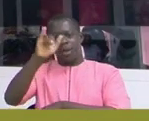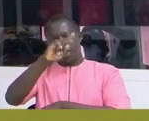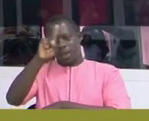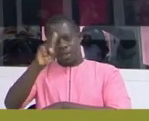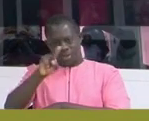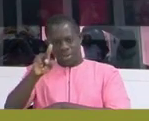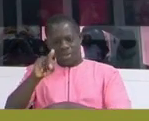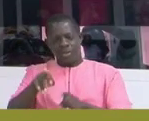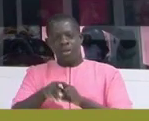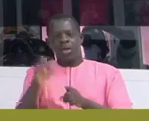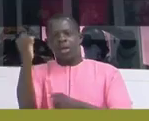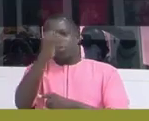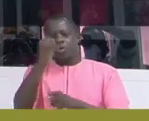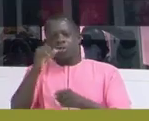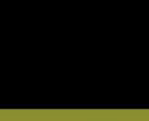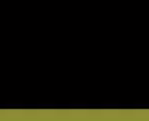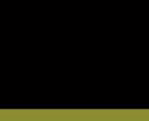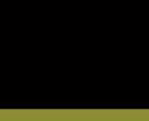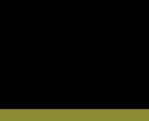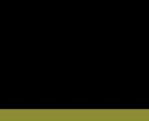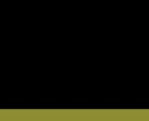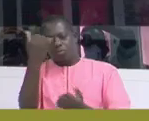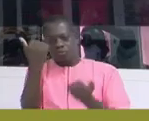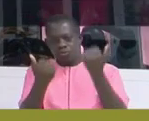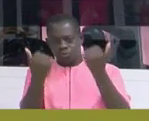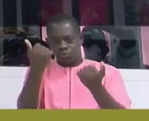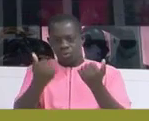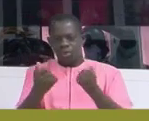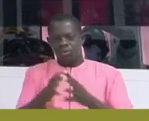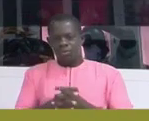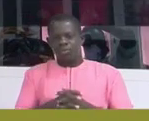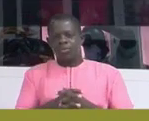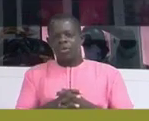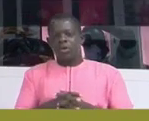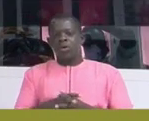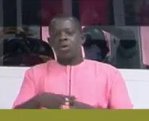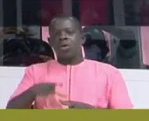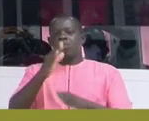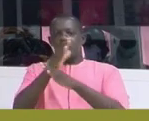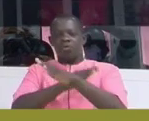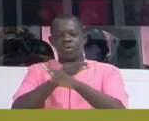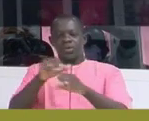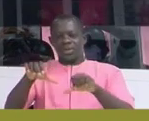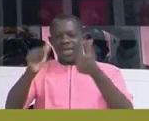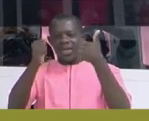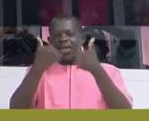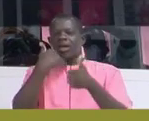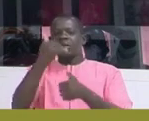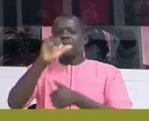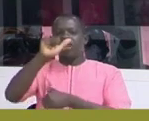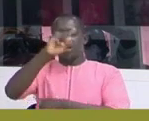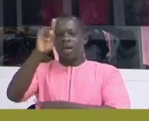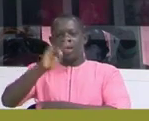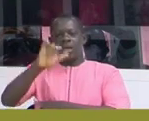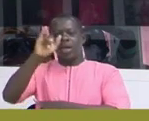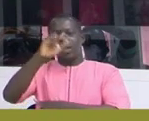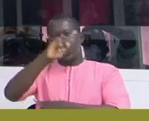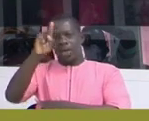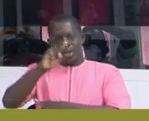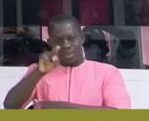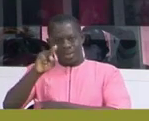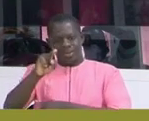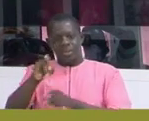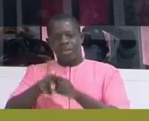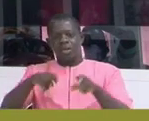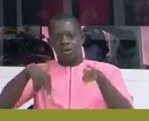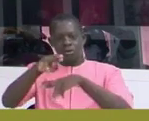with there because we all lighted from the vehicle and before we could ask